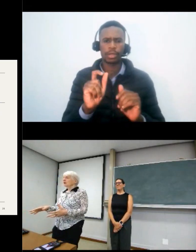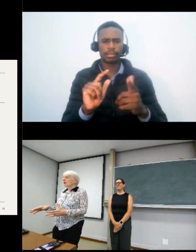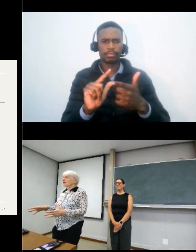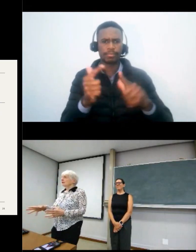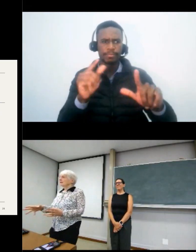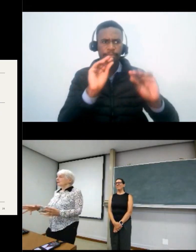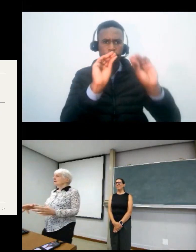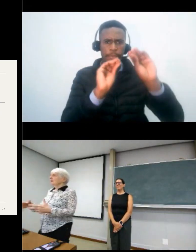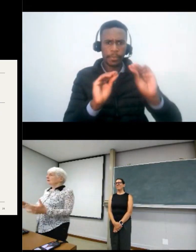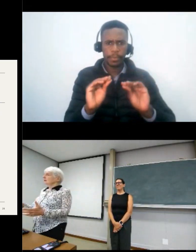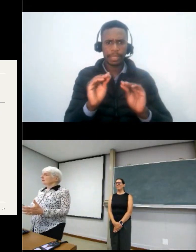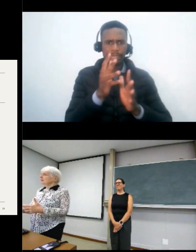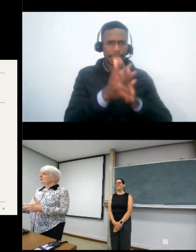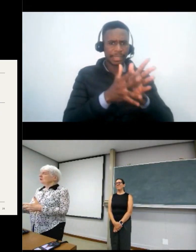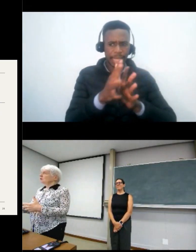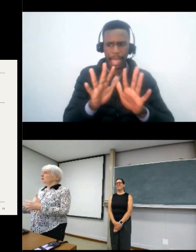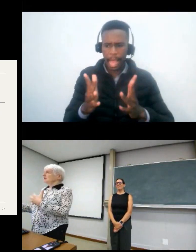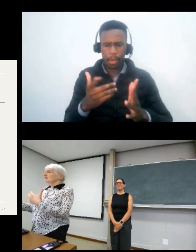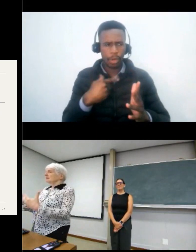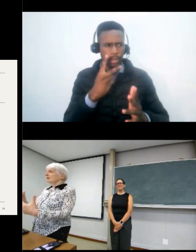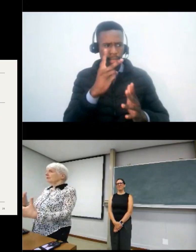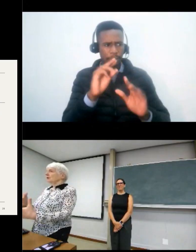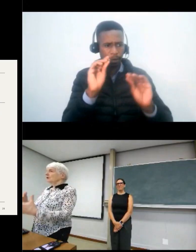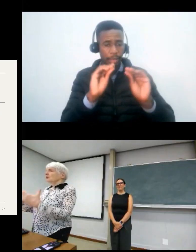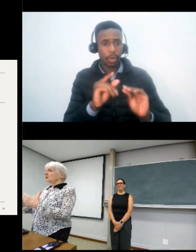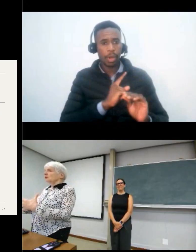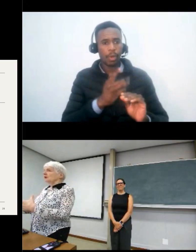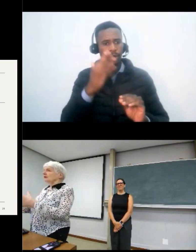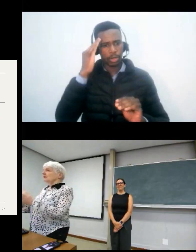influence of iconicity. Iconicity means when there's a